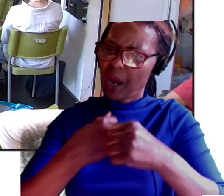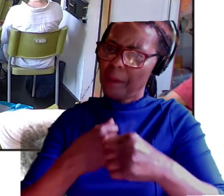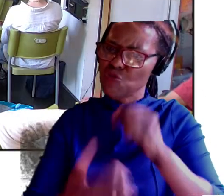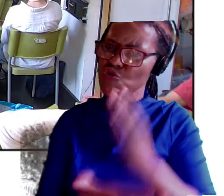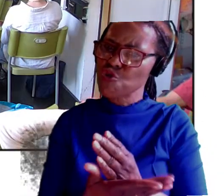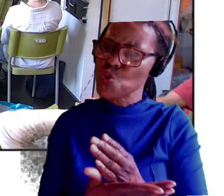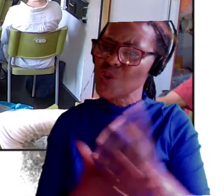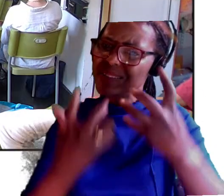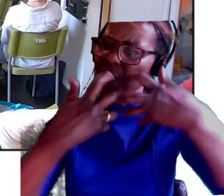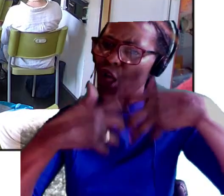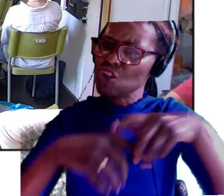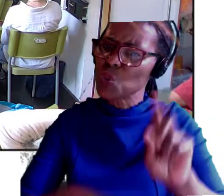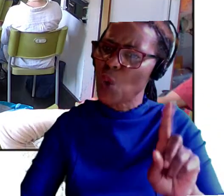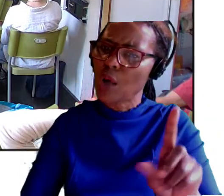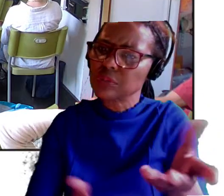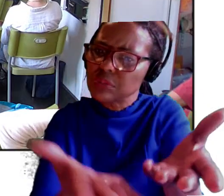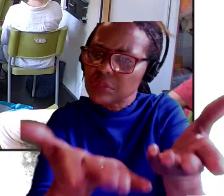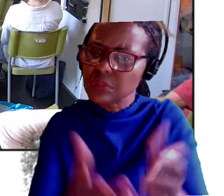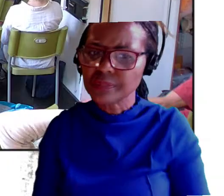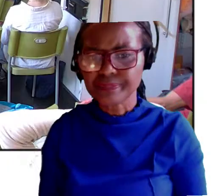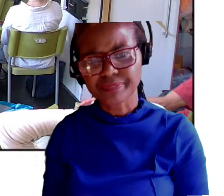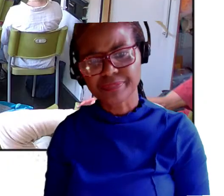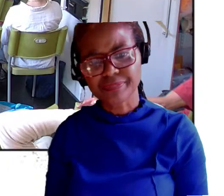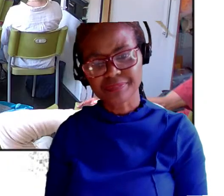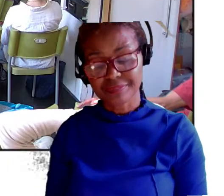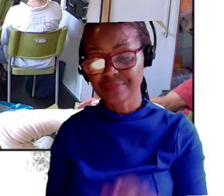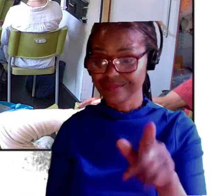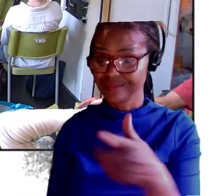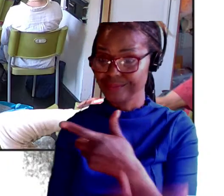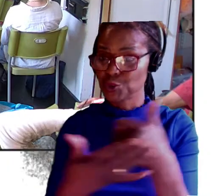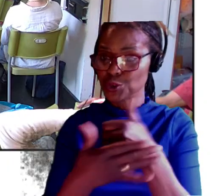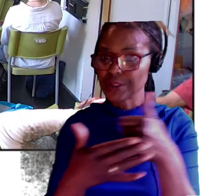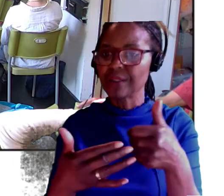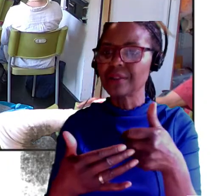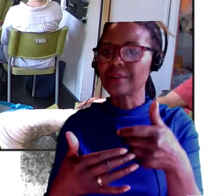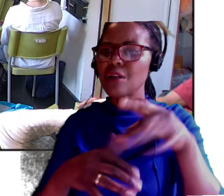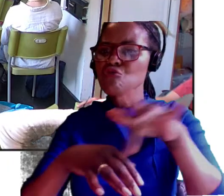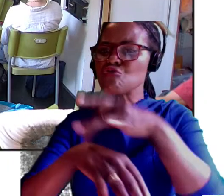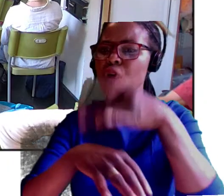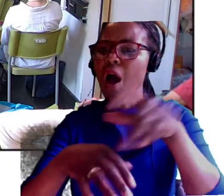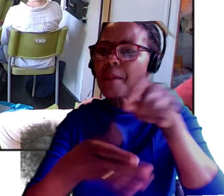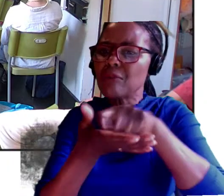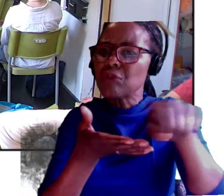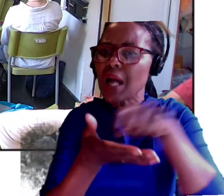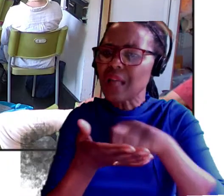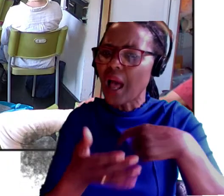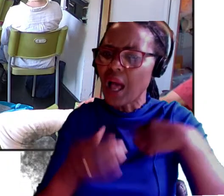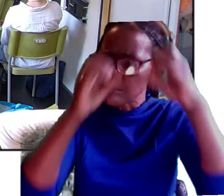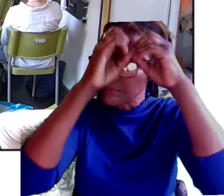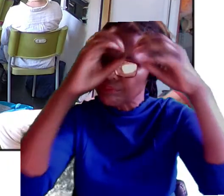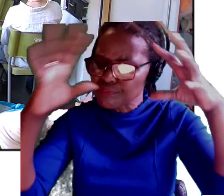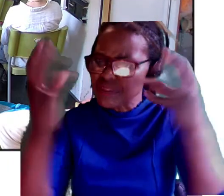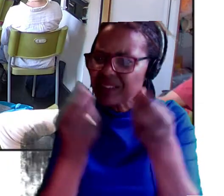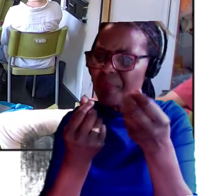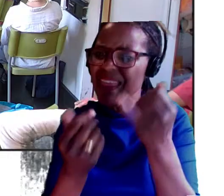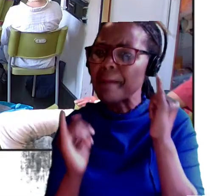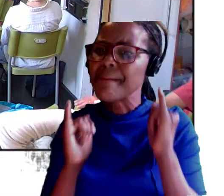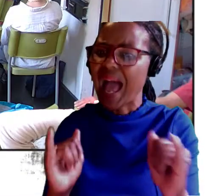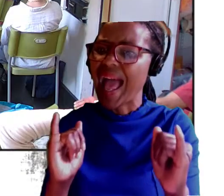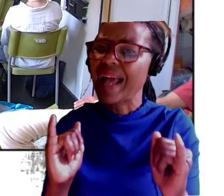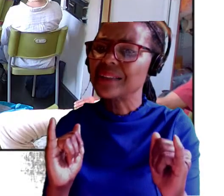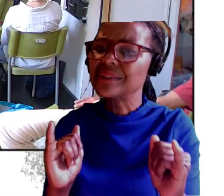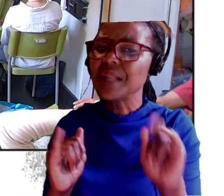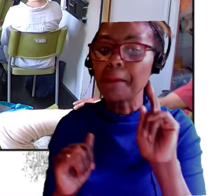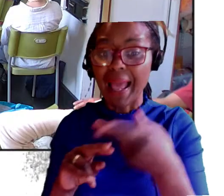a dramatist, you're imagining things that are bad. Yeah. So it's kind of like if you come up with something that's actually good.